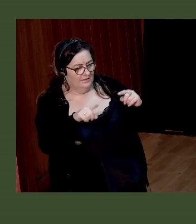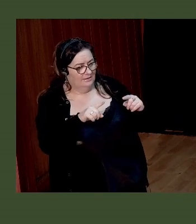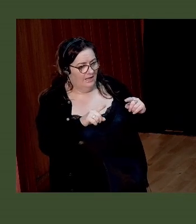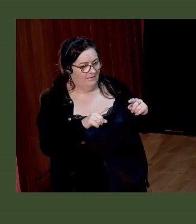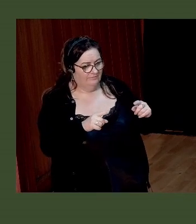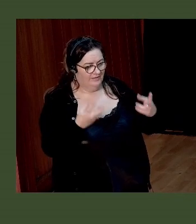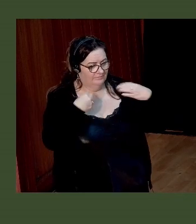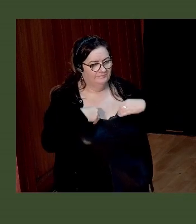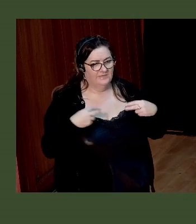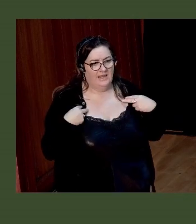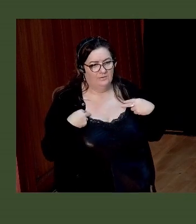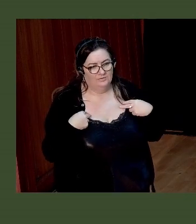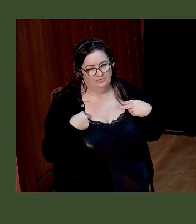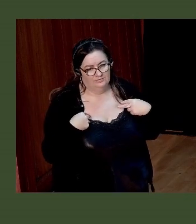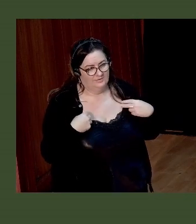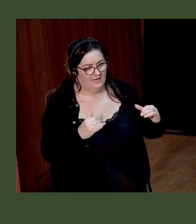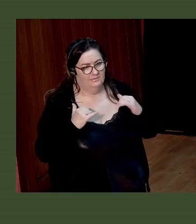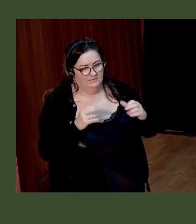the language.